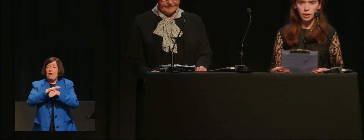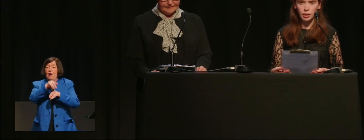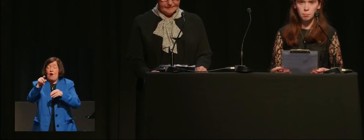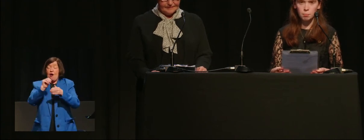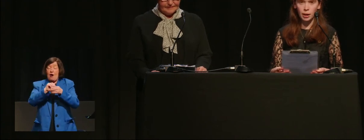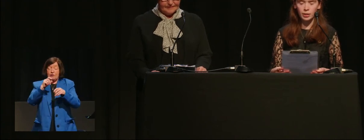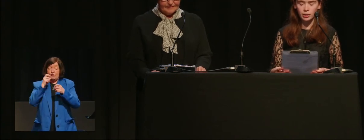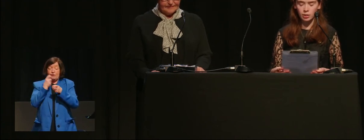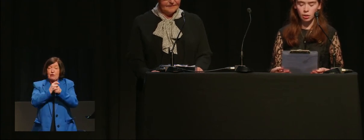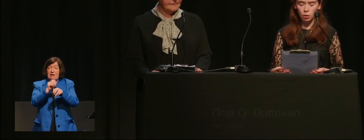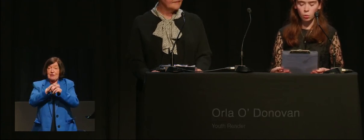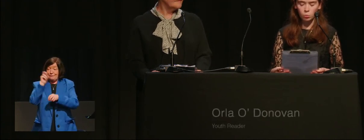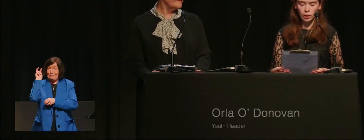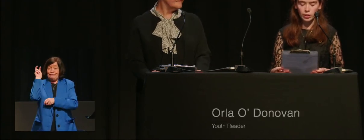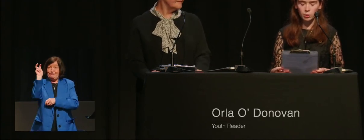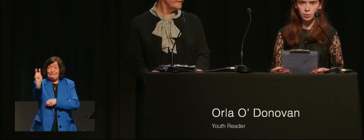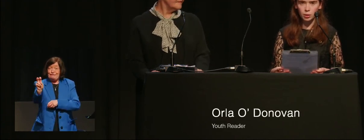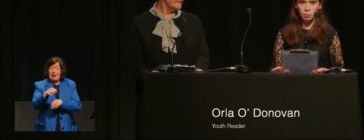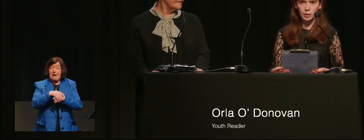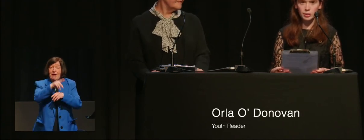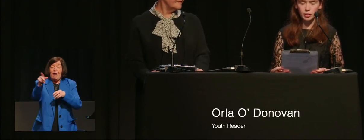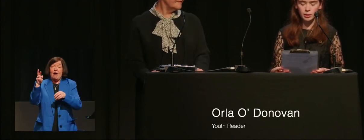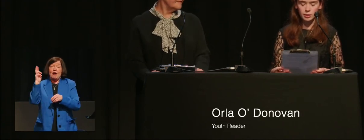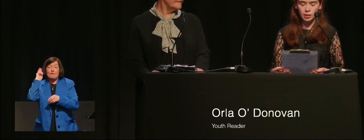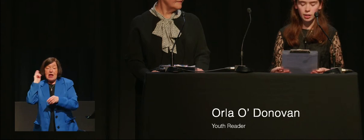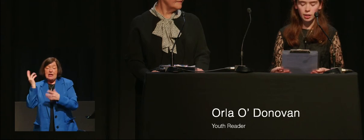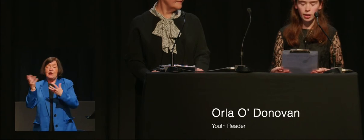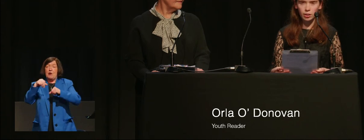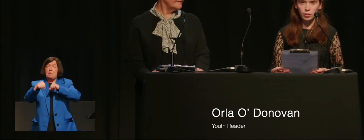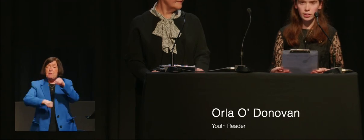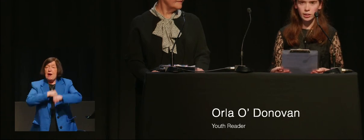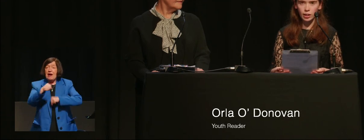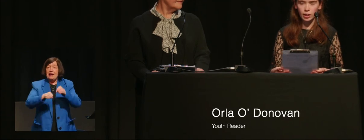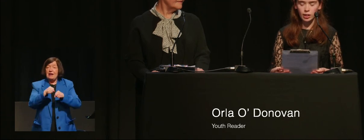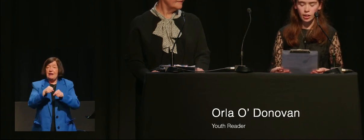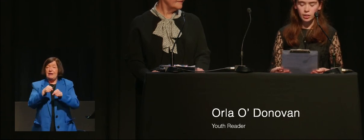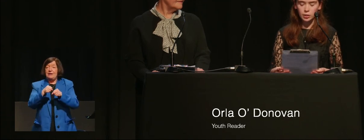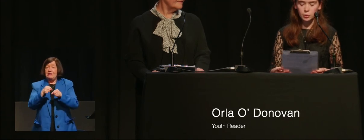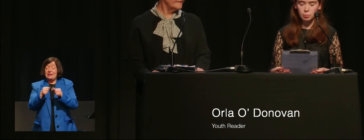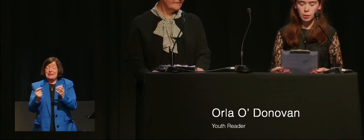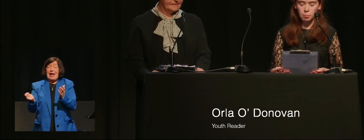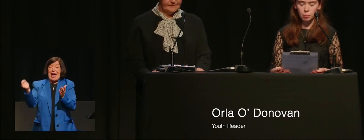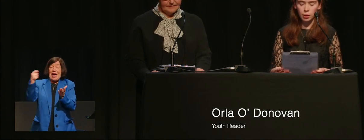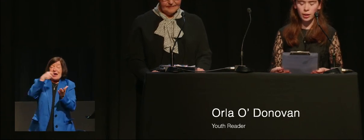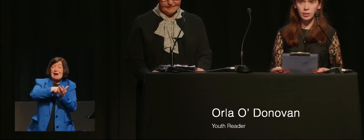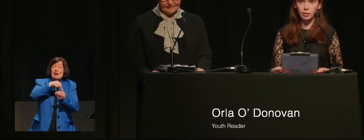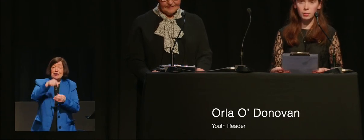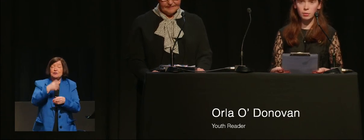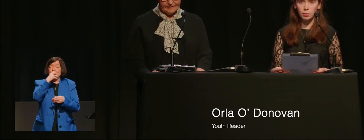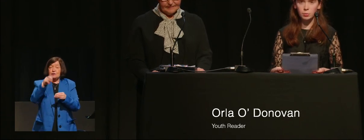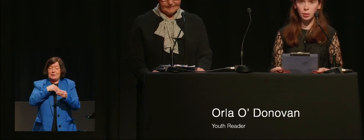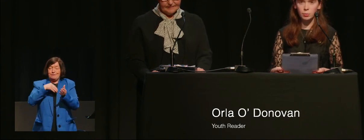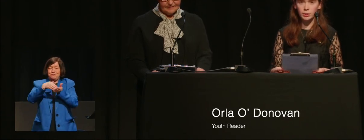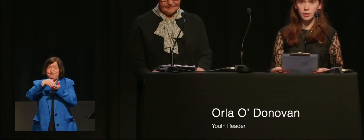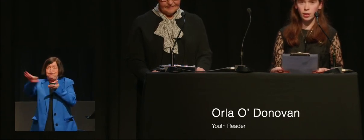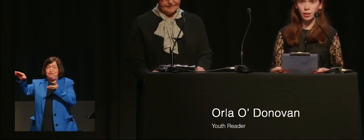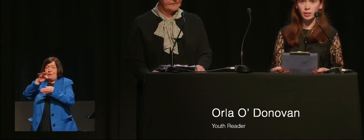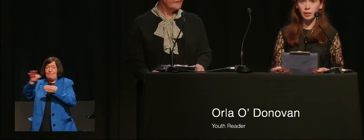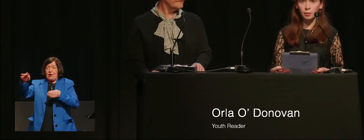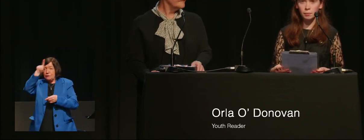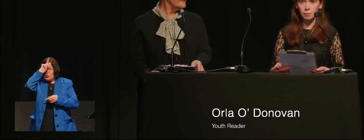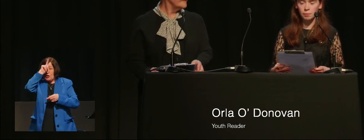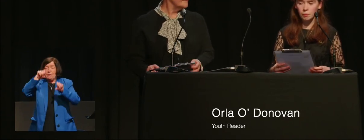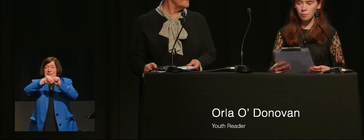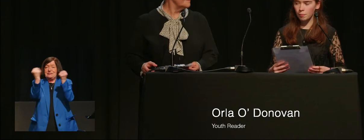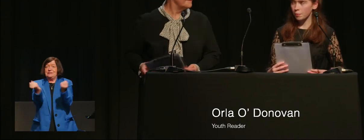trams, keep pets, own radios or bicycles. Increasingly, Jewish people were excluded from German